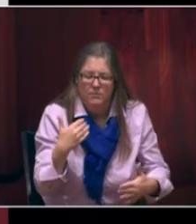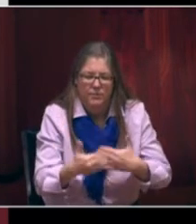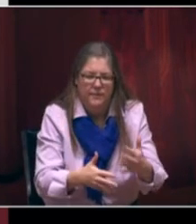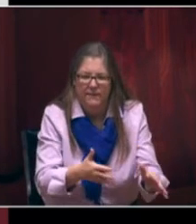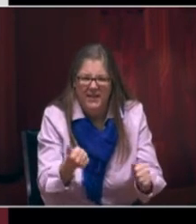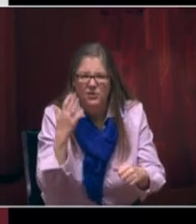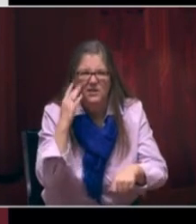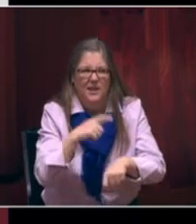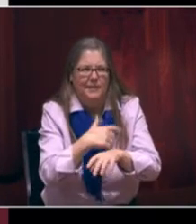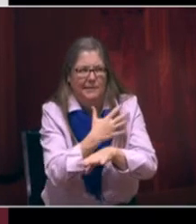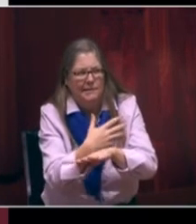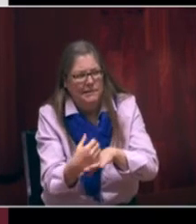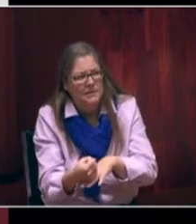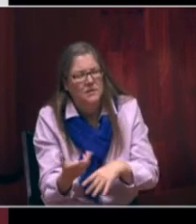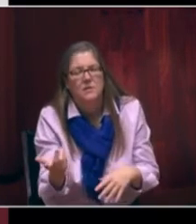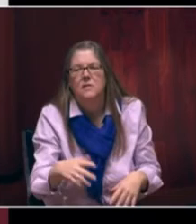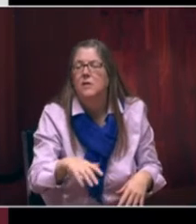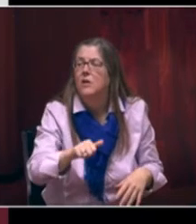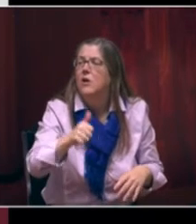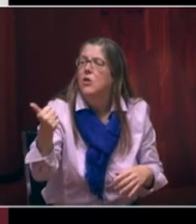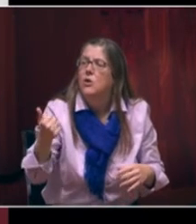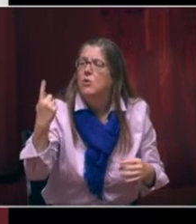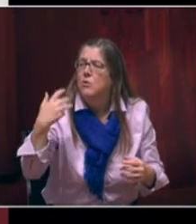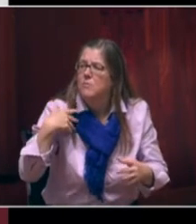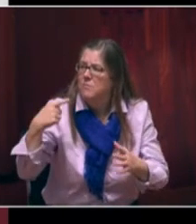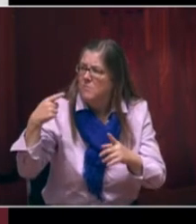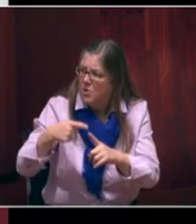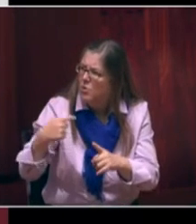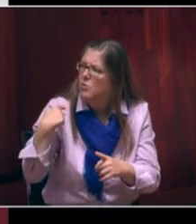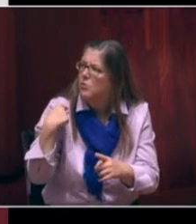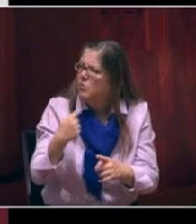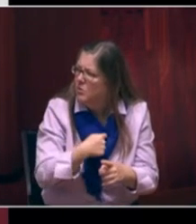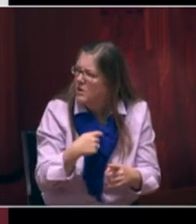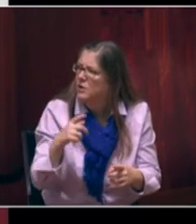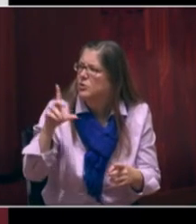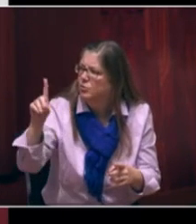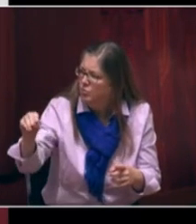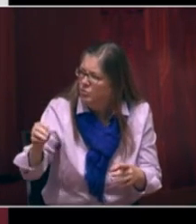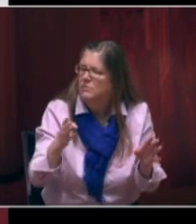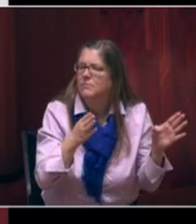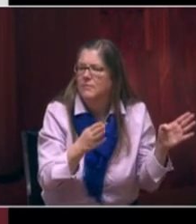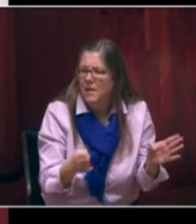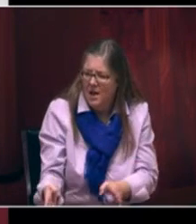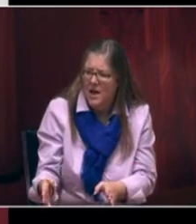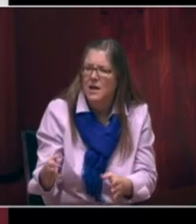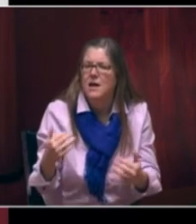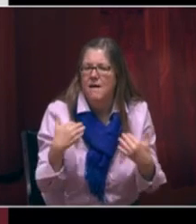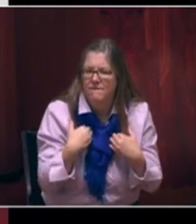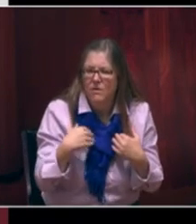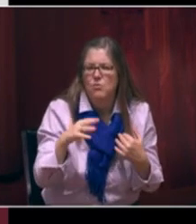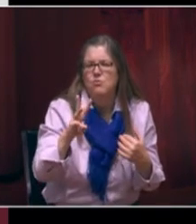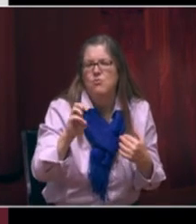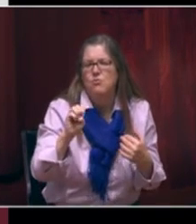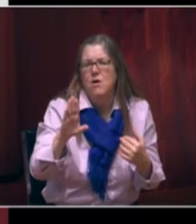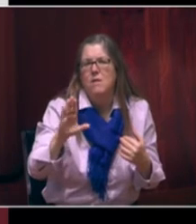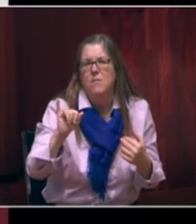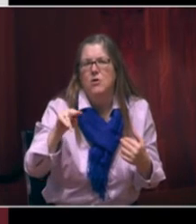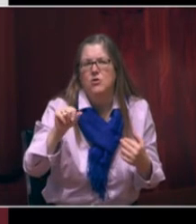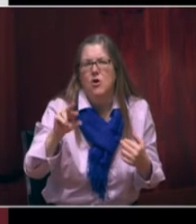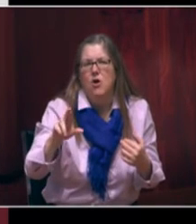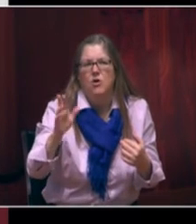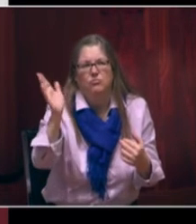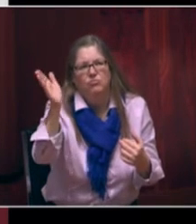we're running out of time. The other thing I wanted to point out is we do plan to take to do a webinar on reporting sometime possibly